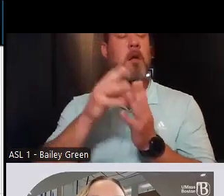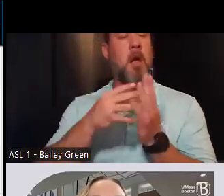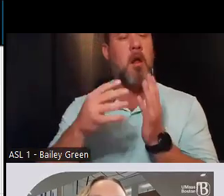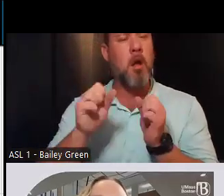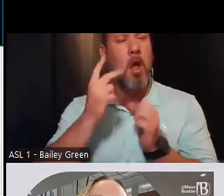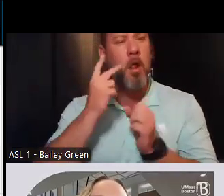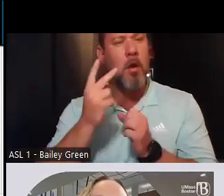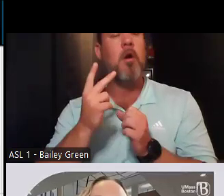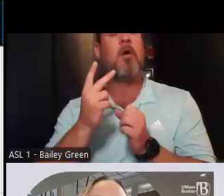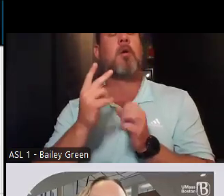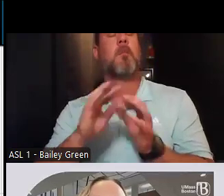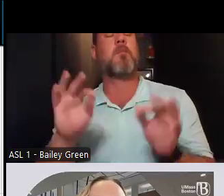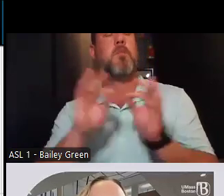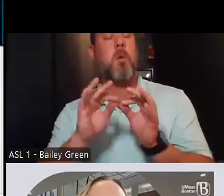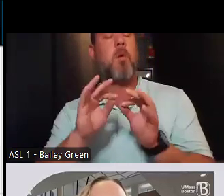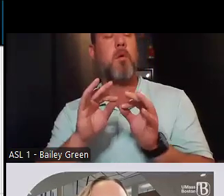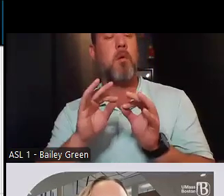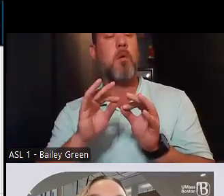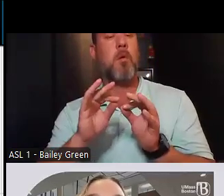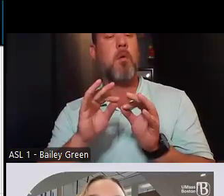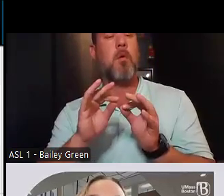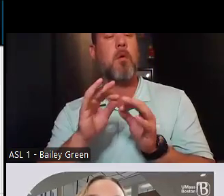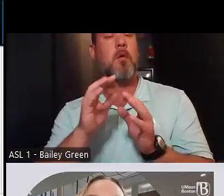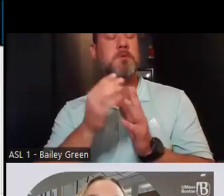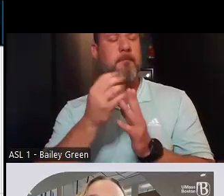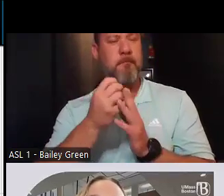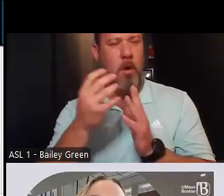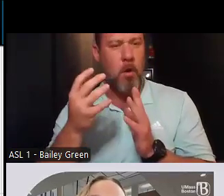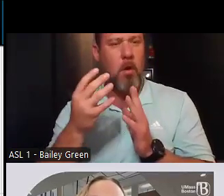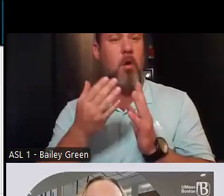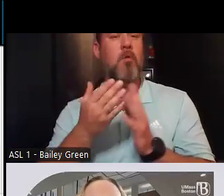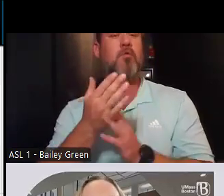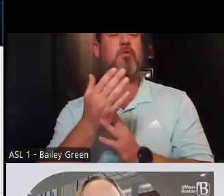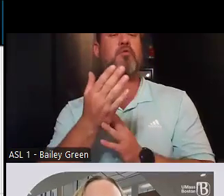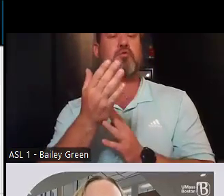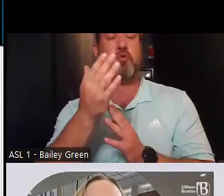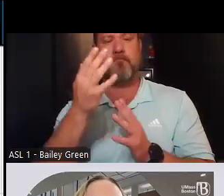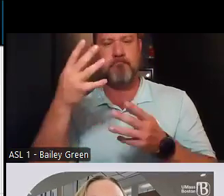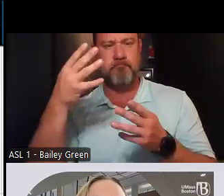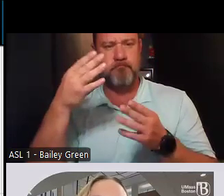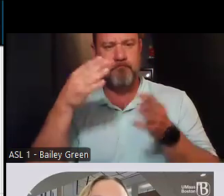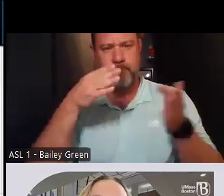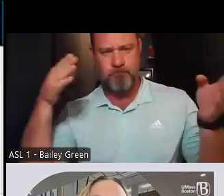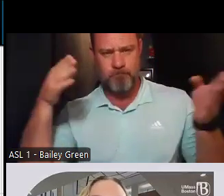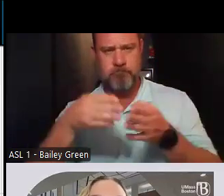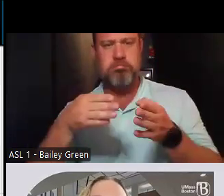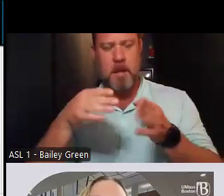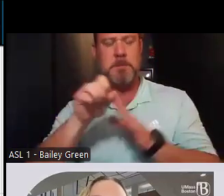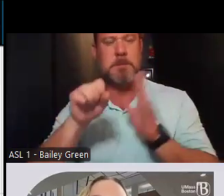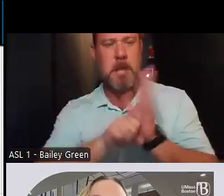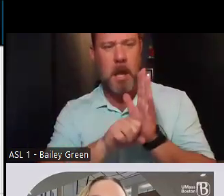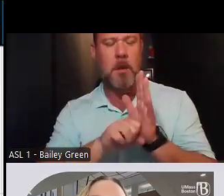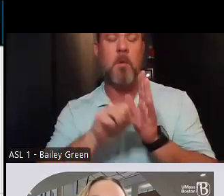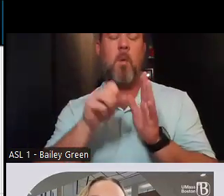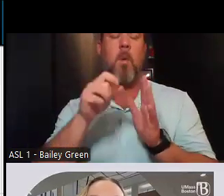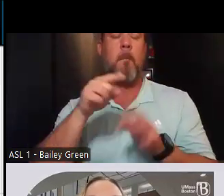like. Some key features to note are some filters, which allow users to narrow by state or waiver type or